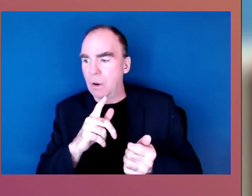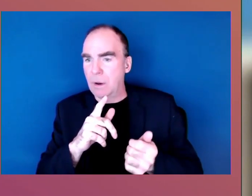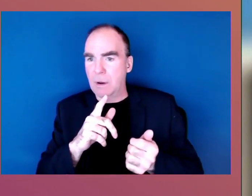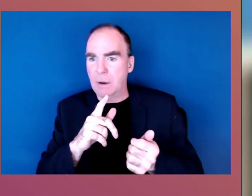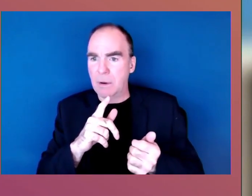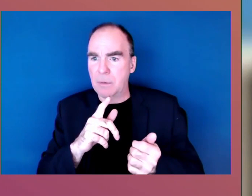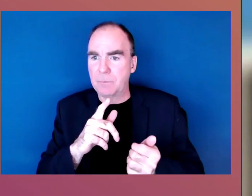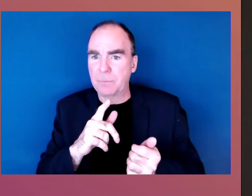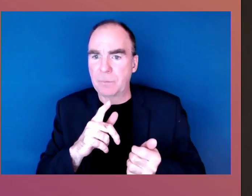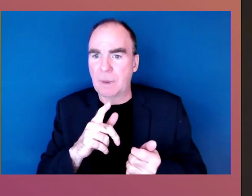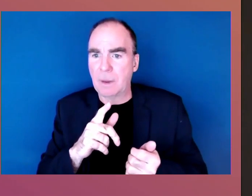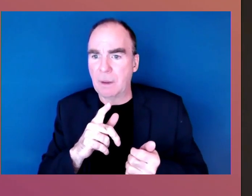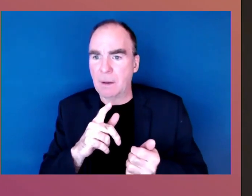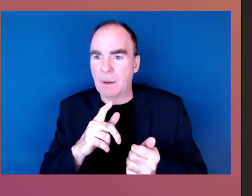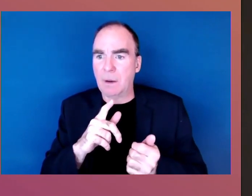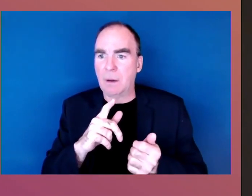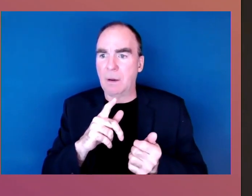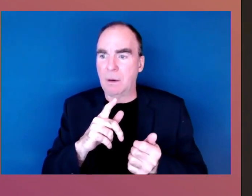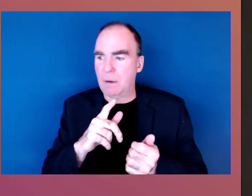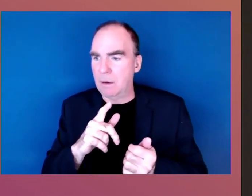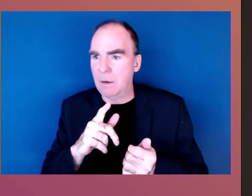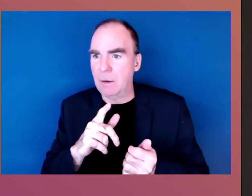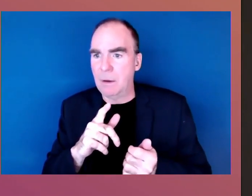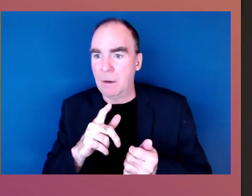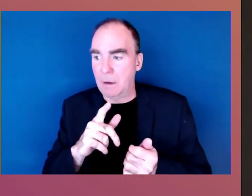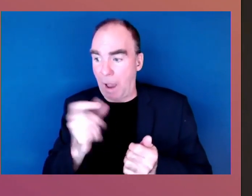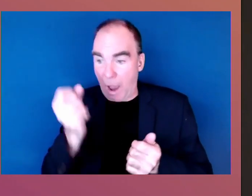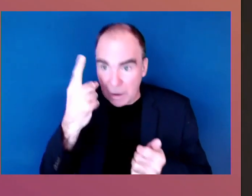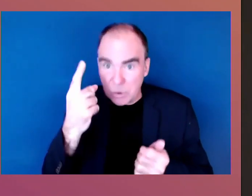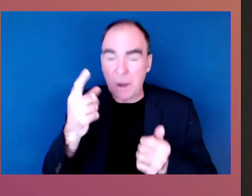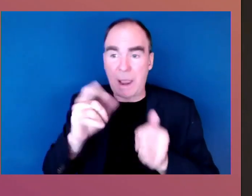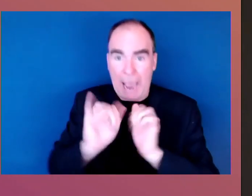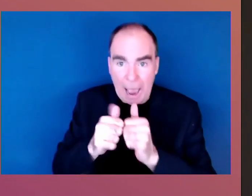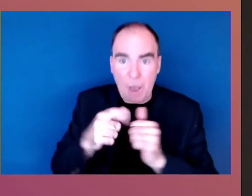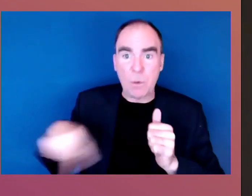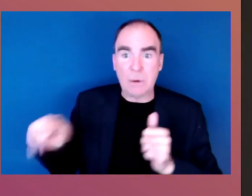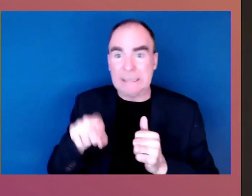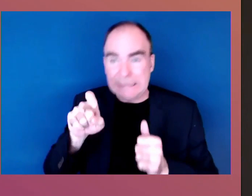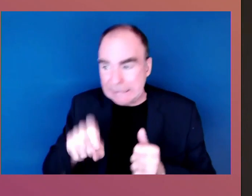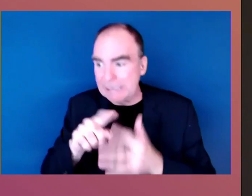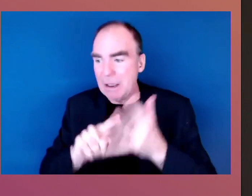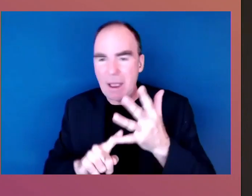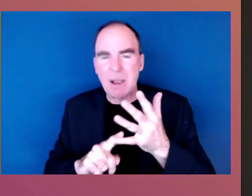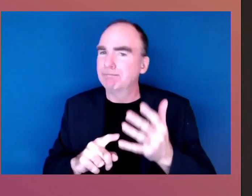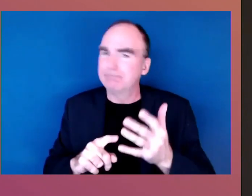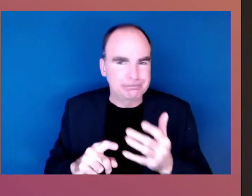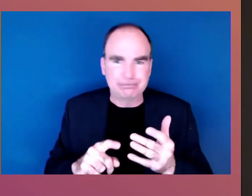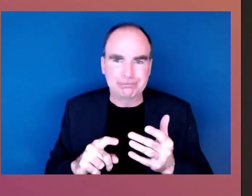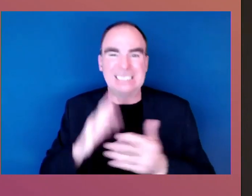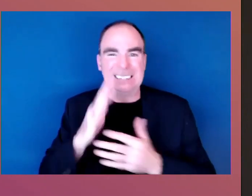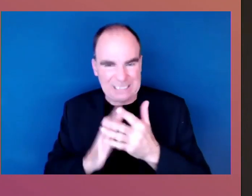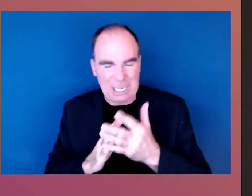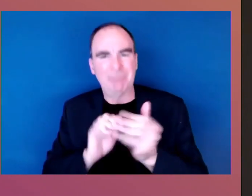Unfortunately, the answer is no. Let me show you some examples of issues. The